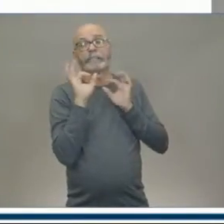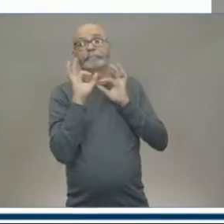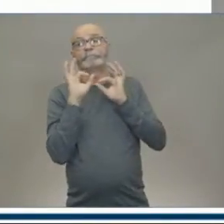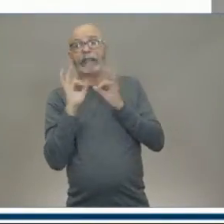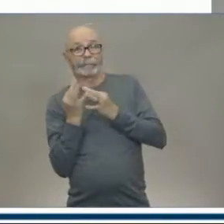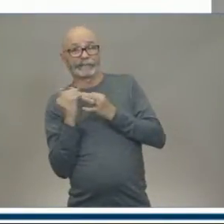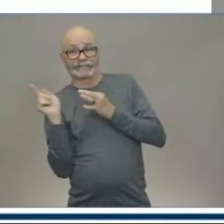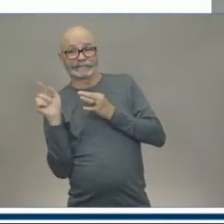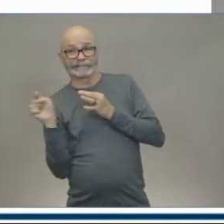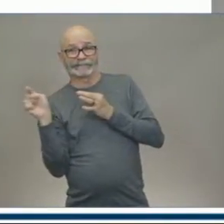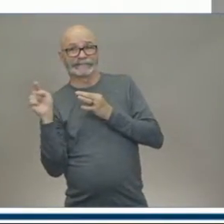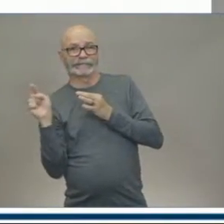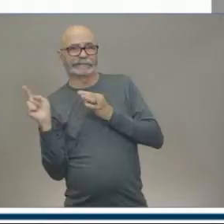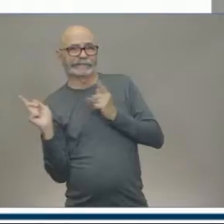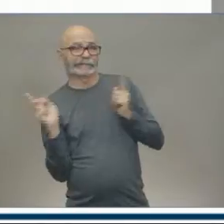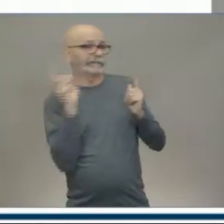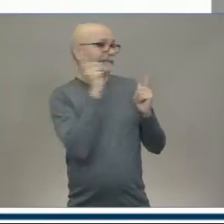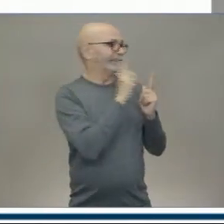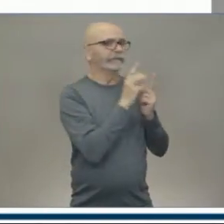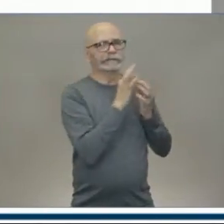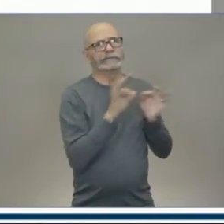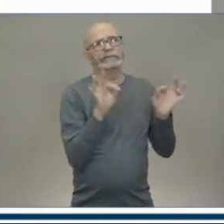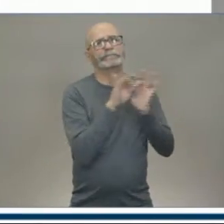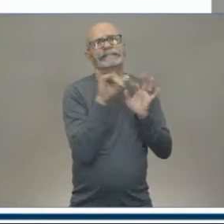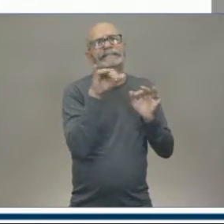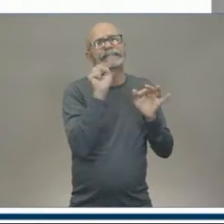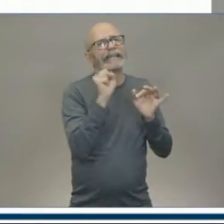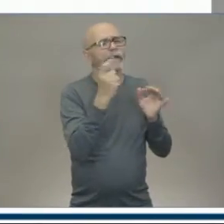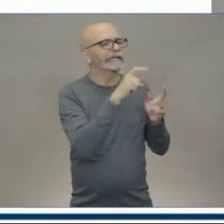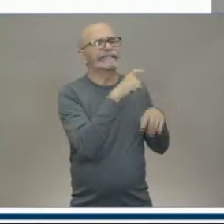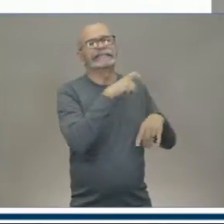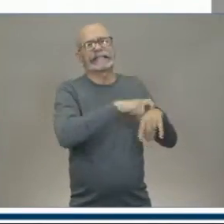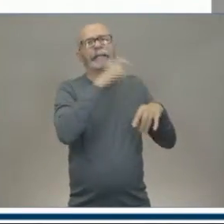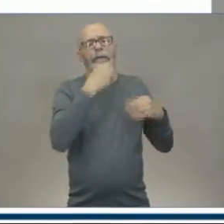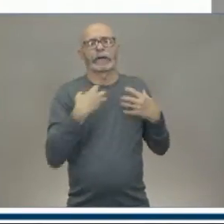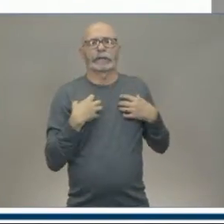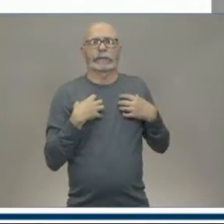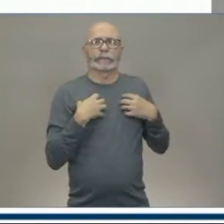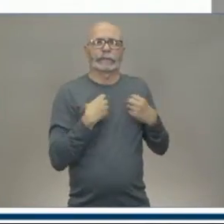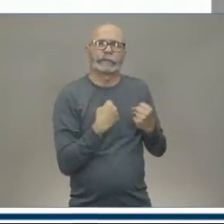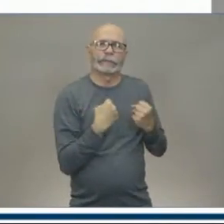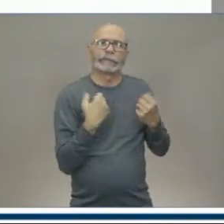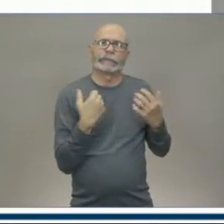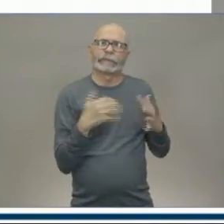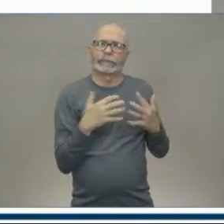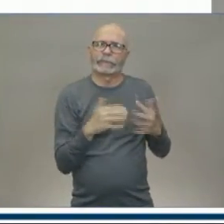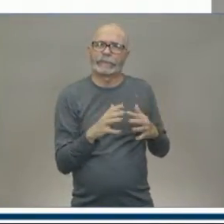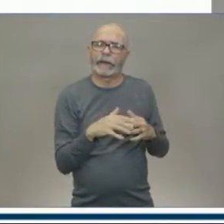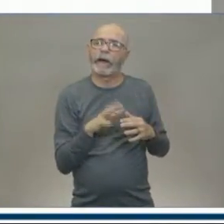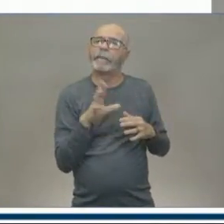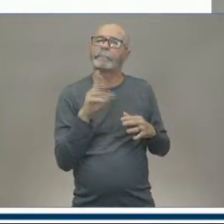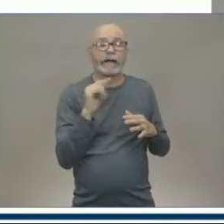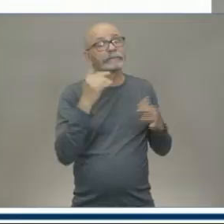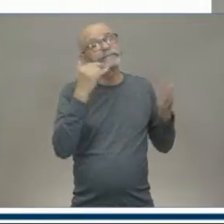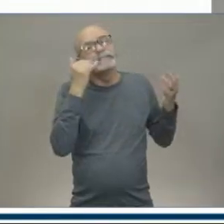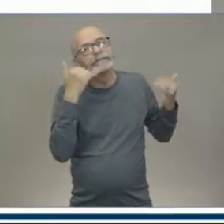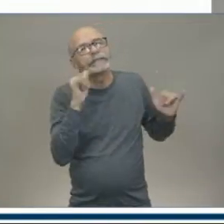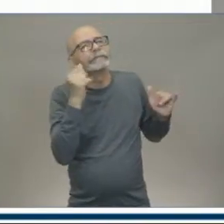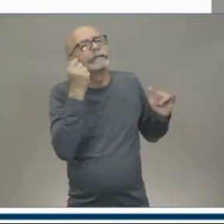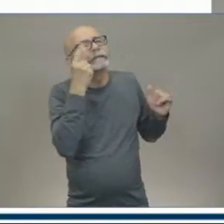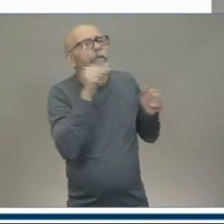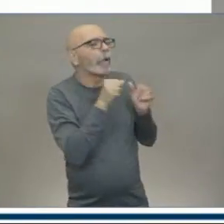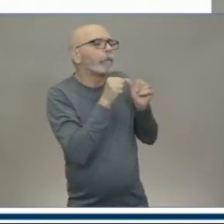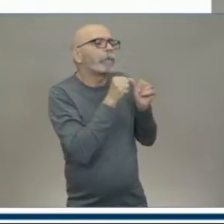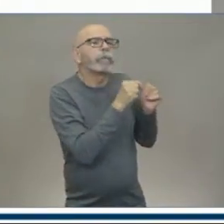interaction is critical for the well-being of residents, and we need to let that happen as long as we possibly can. And that's why